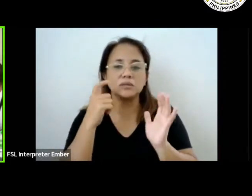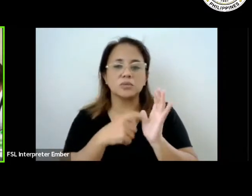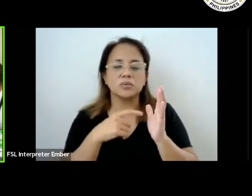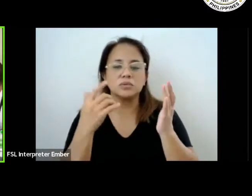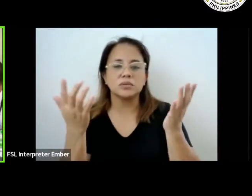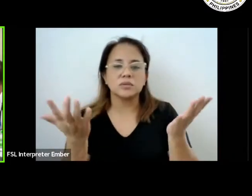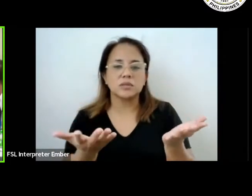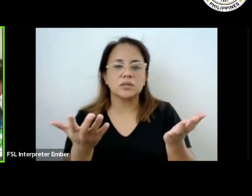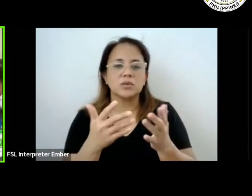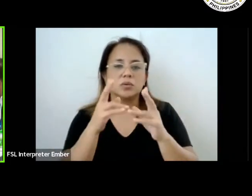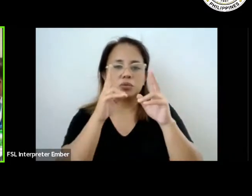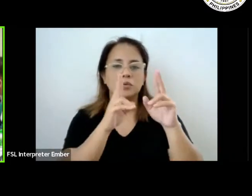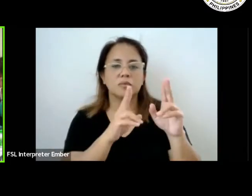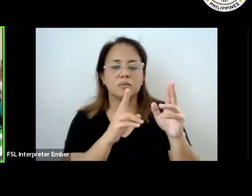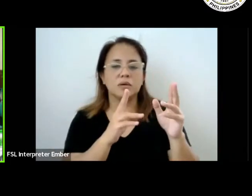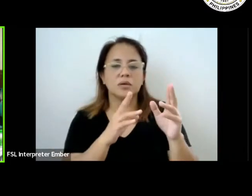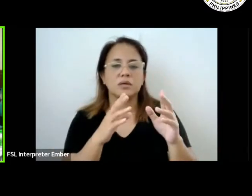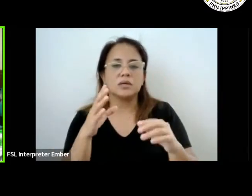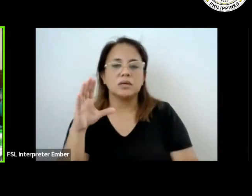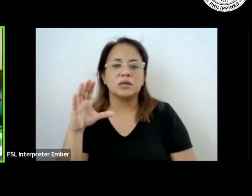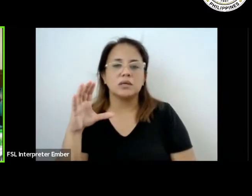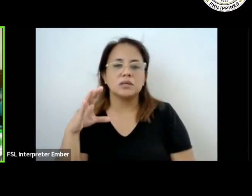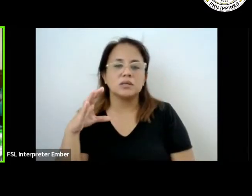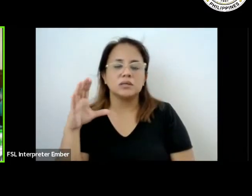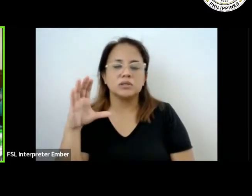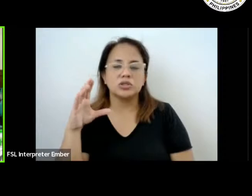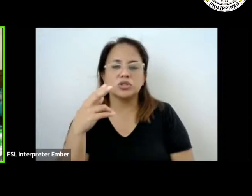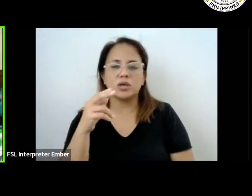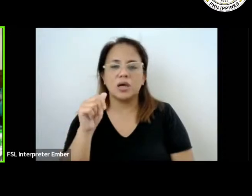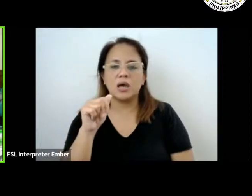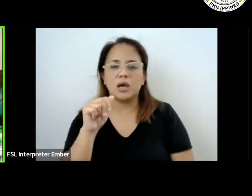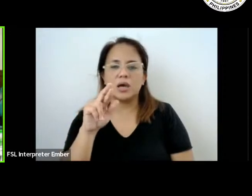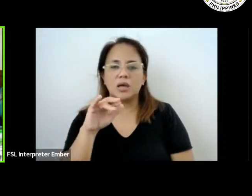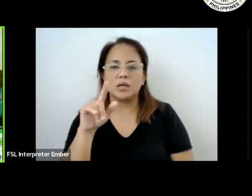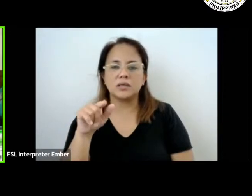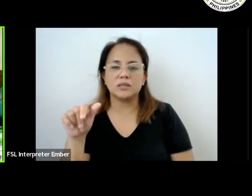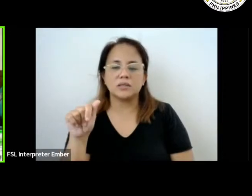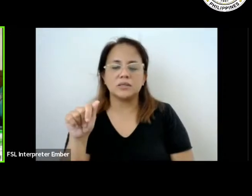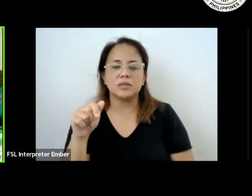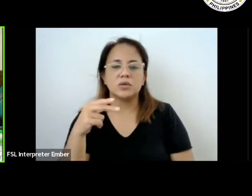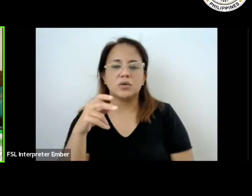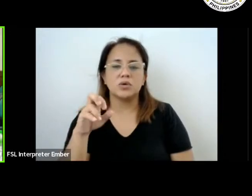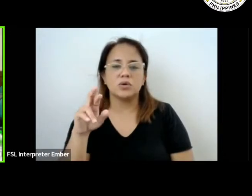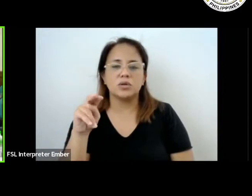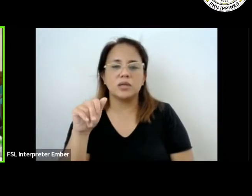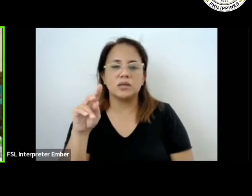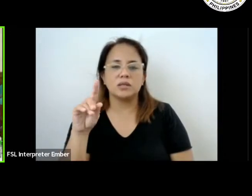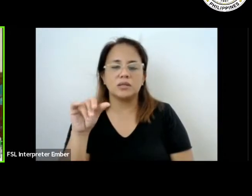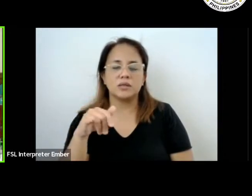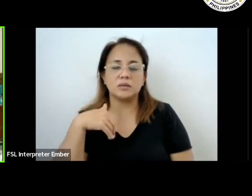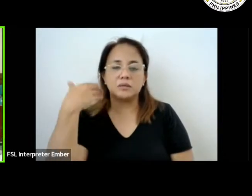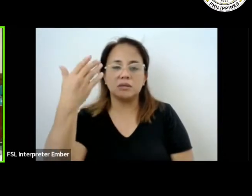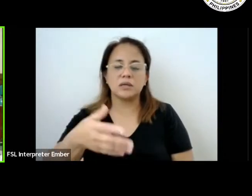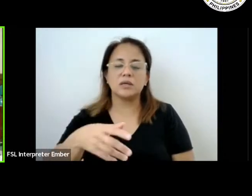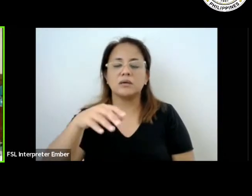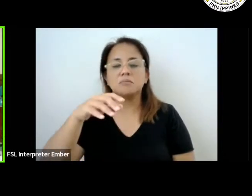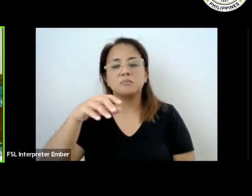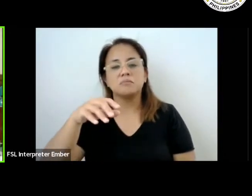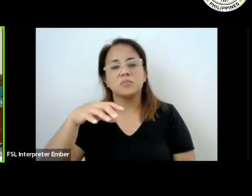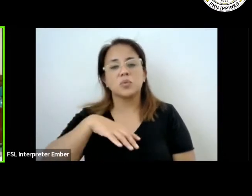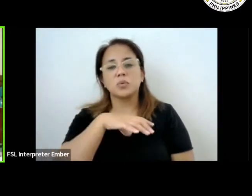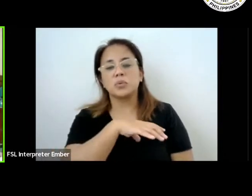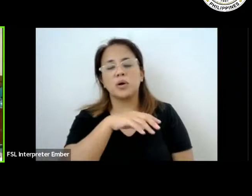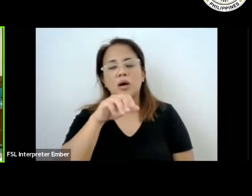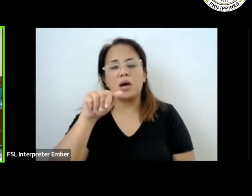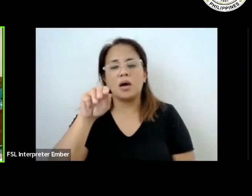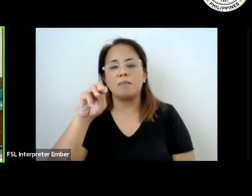of the Honorable Charisse Ann Hernandez. Morning. The Honorable Adrian Michael Amatong. And